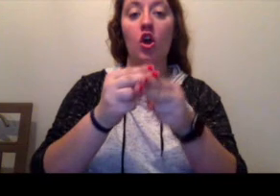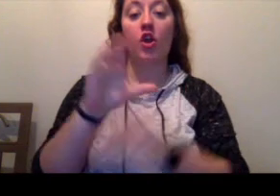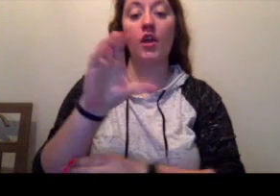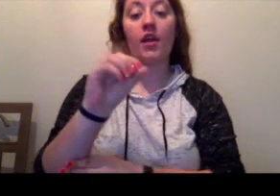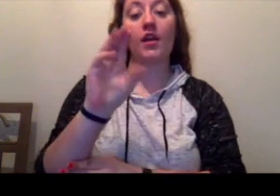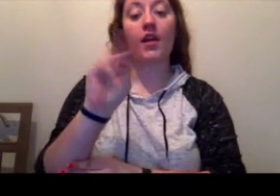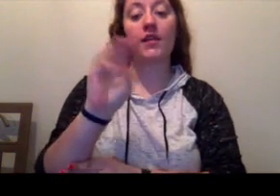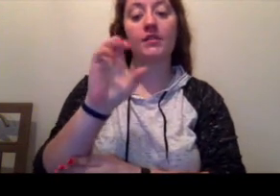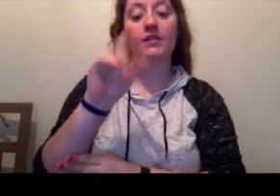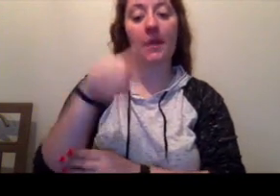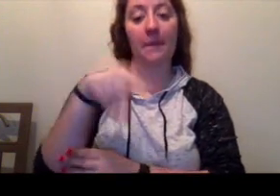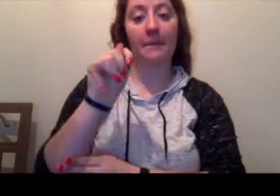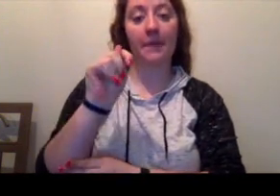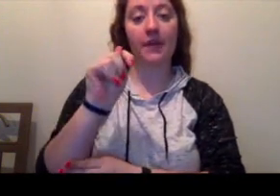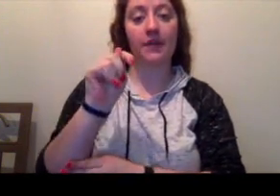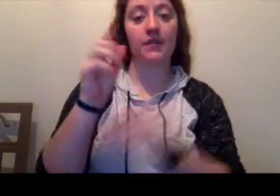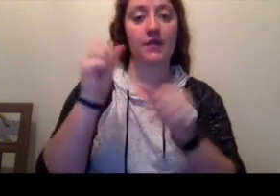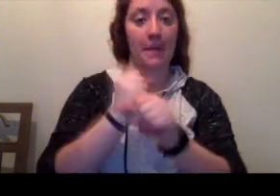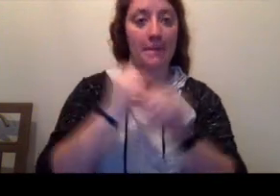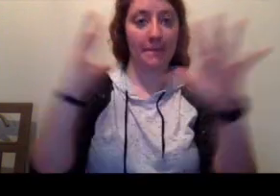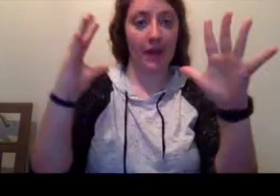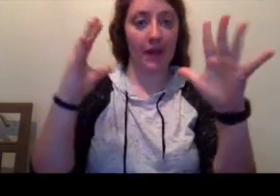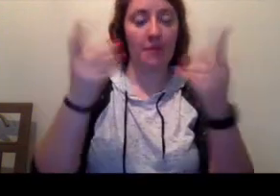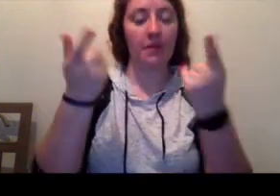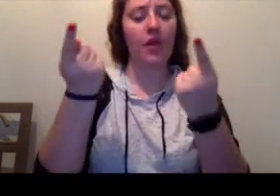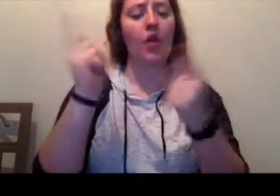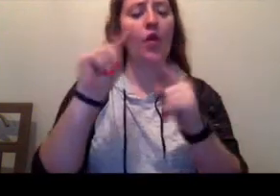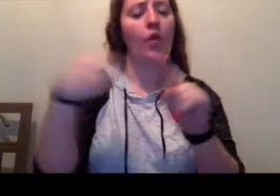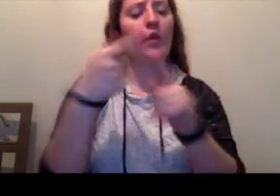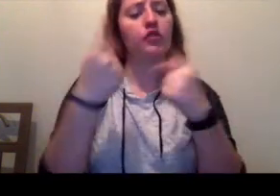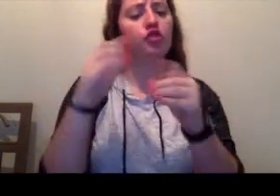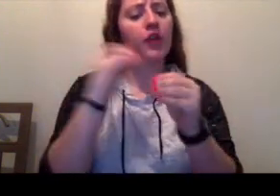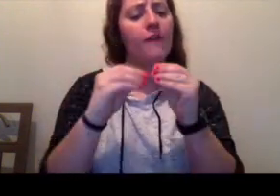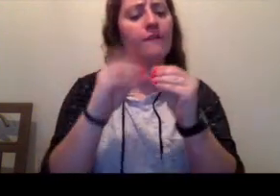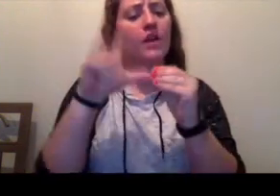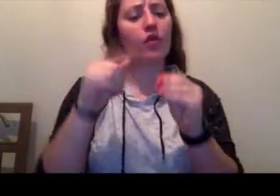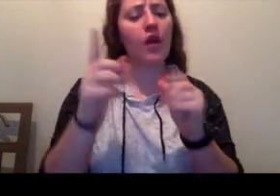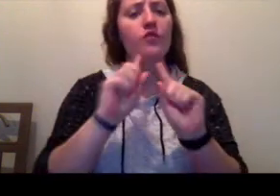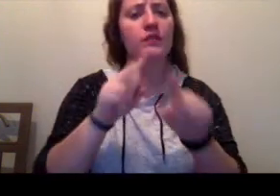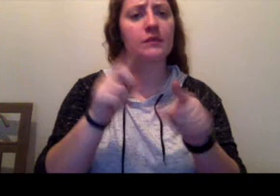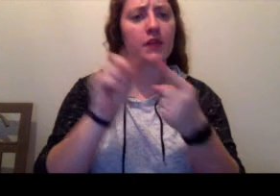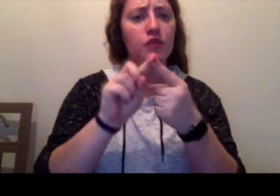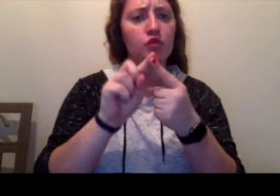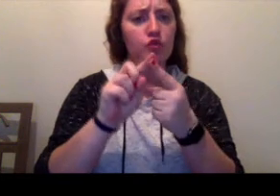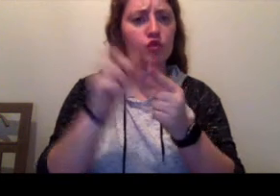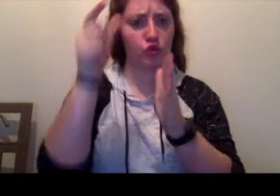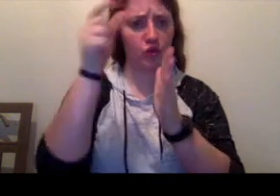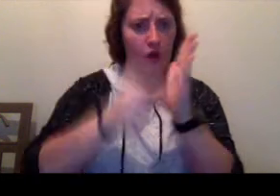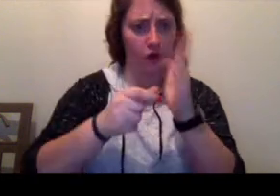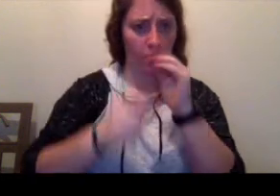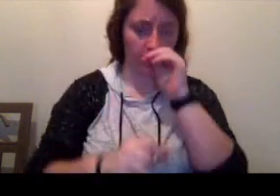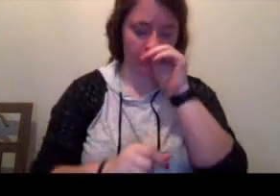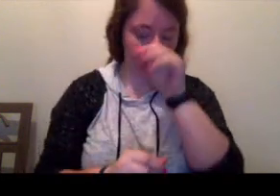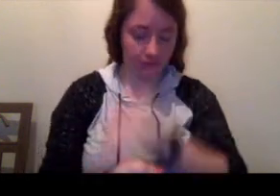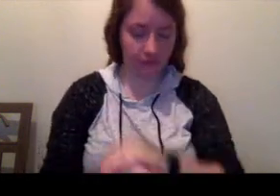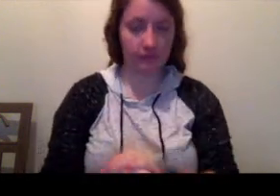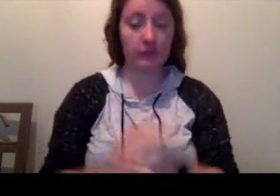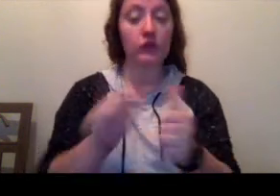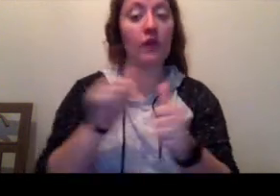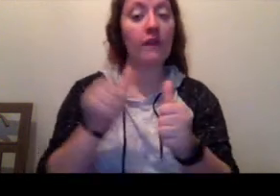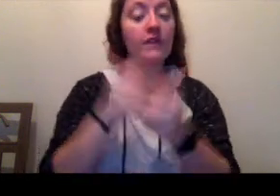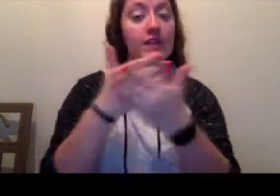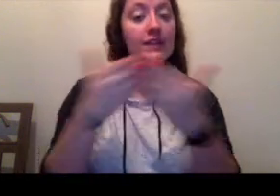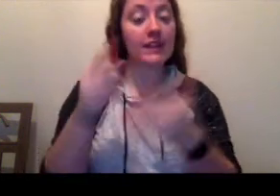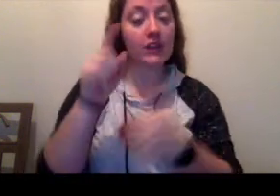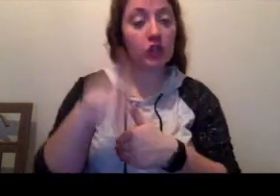out what your response to that article is going to be. And the first thing you have to figure out when